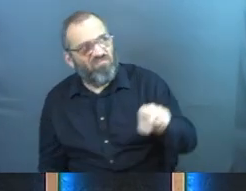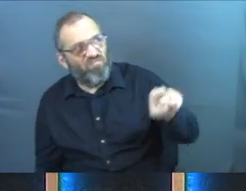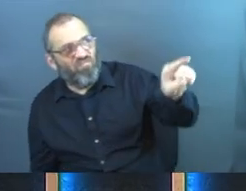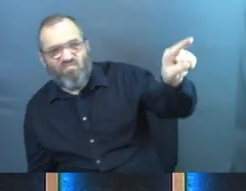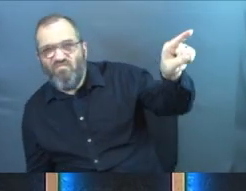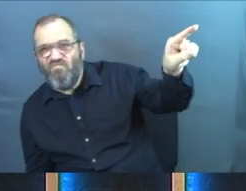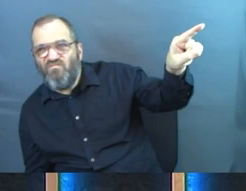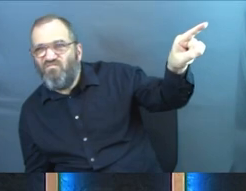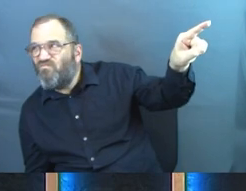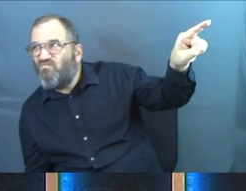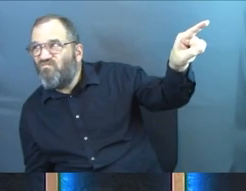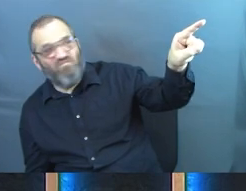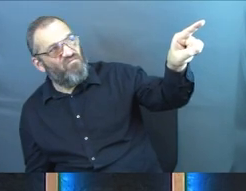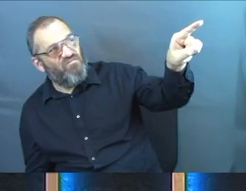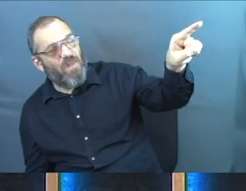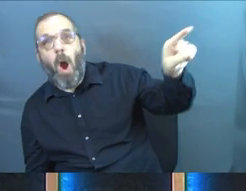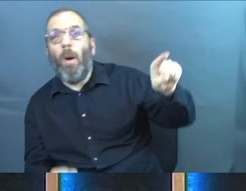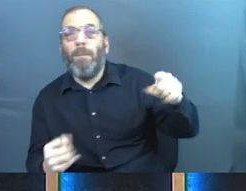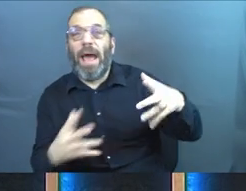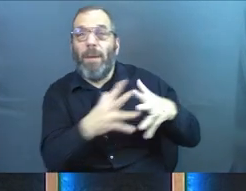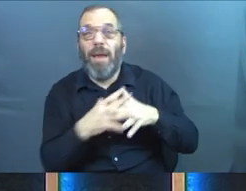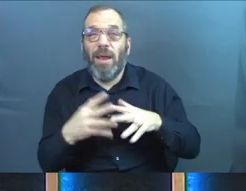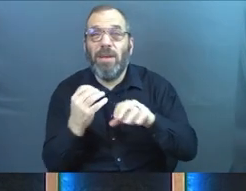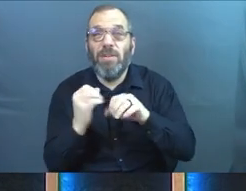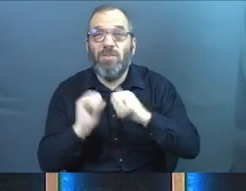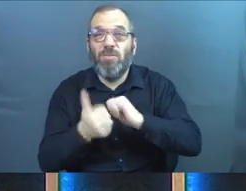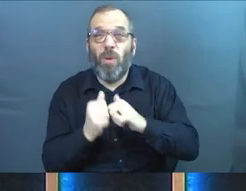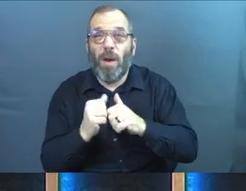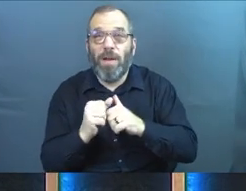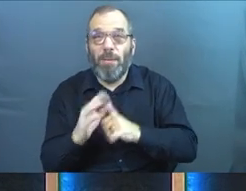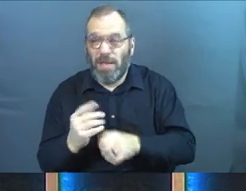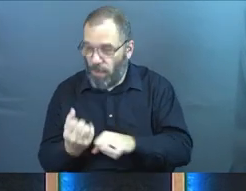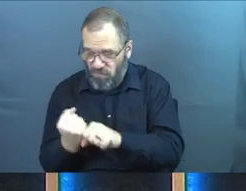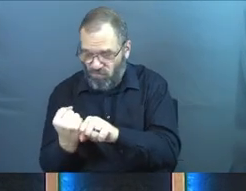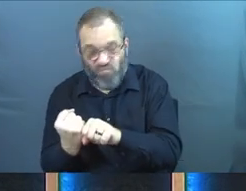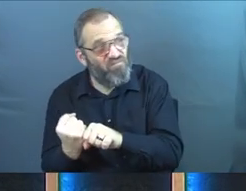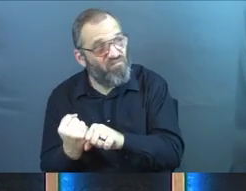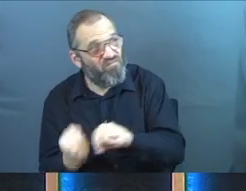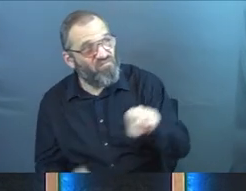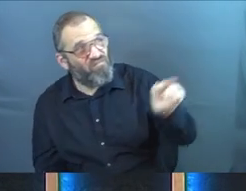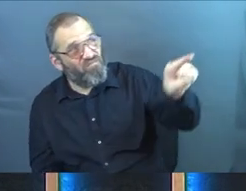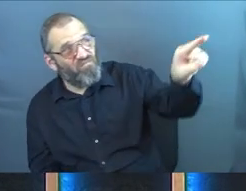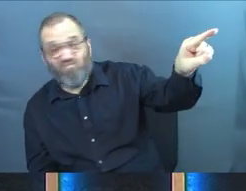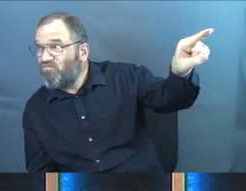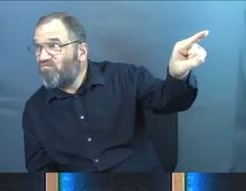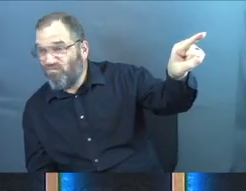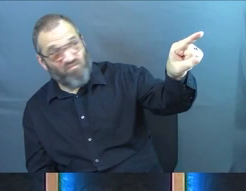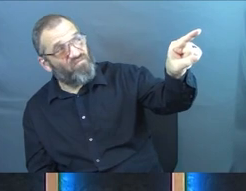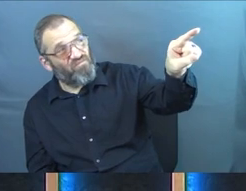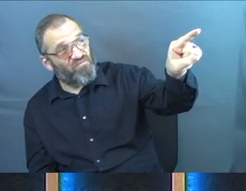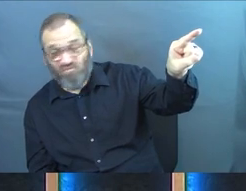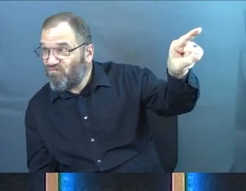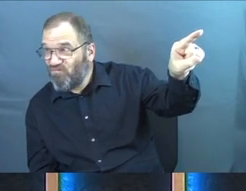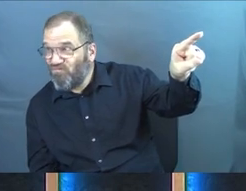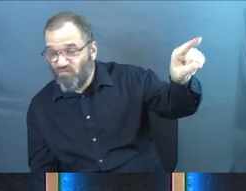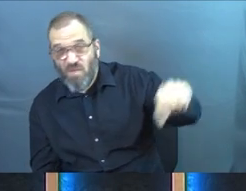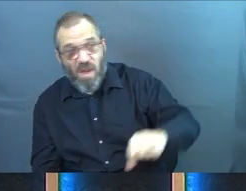up in baseball, which is America's sport, by the way. Gets up in baseball, and he points to the stands.